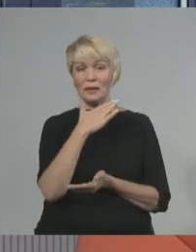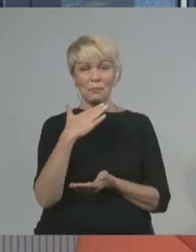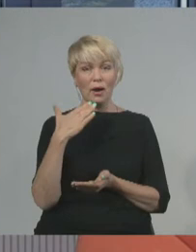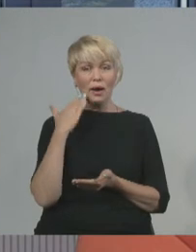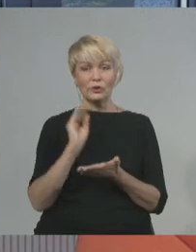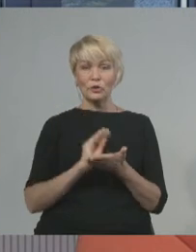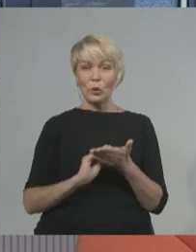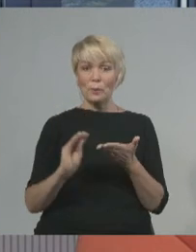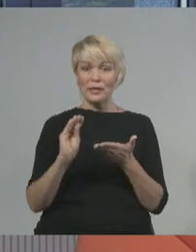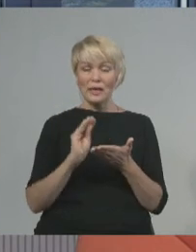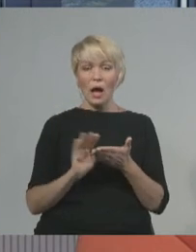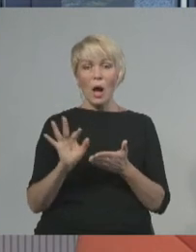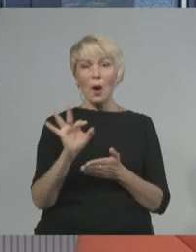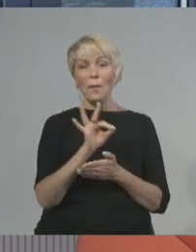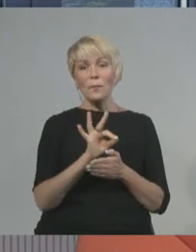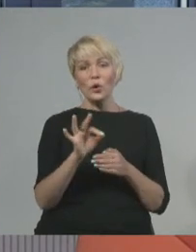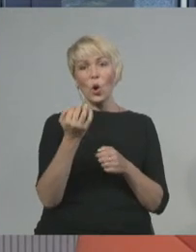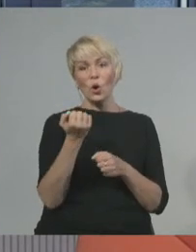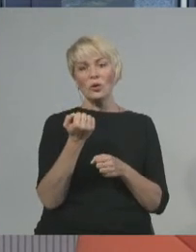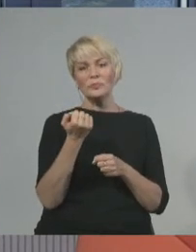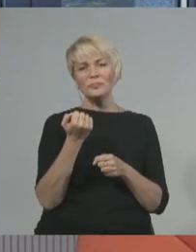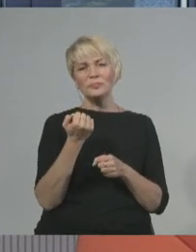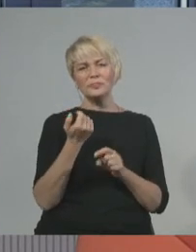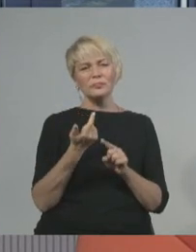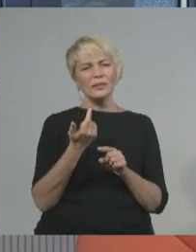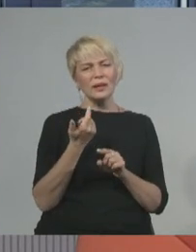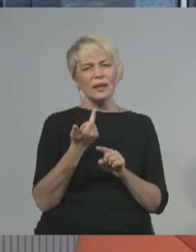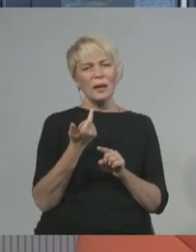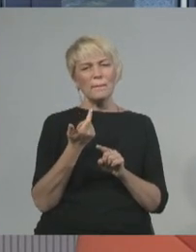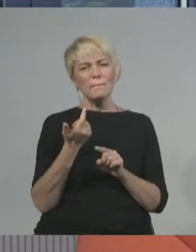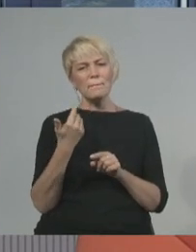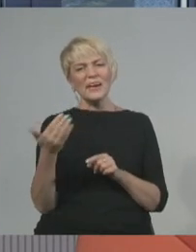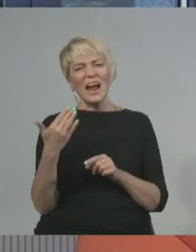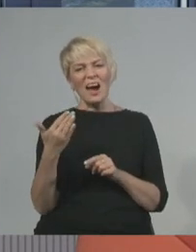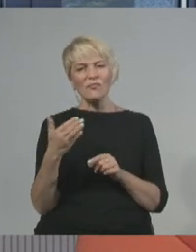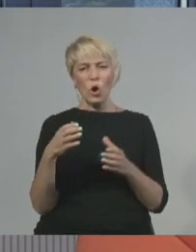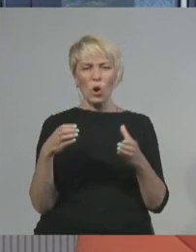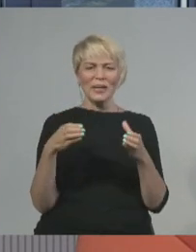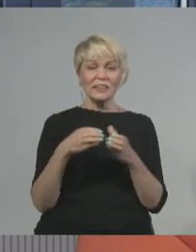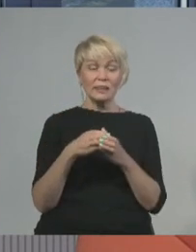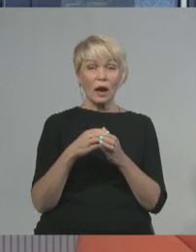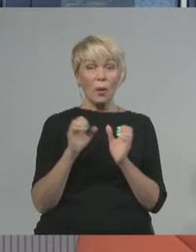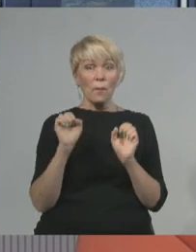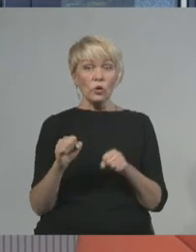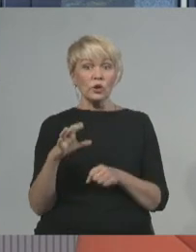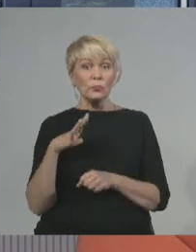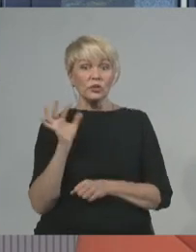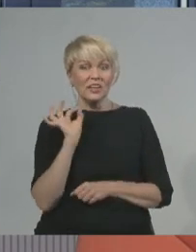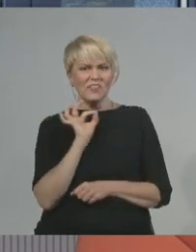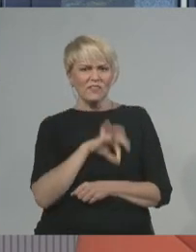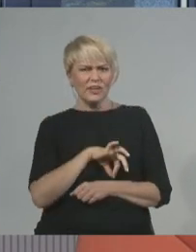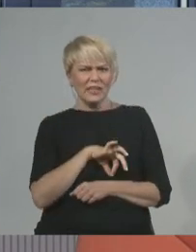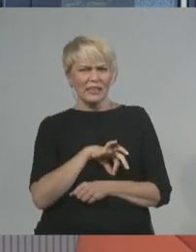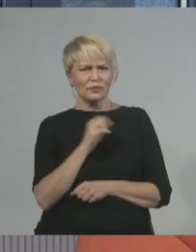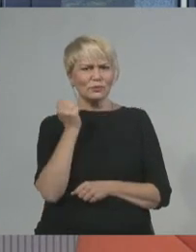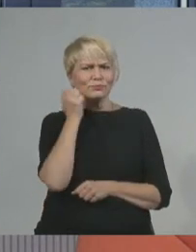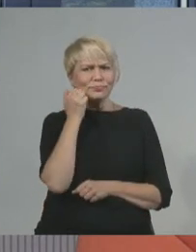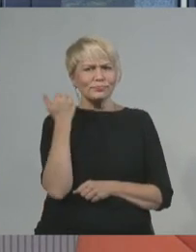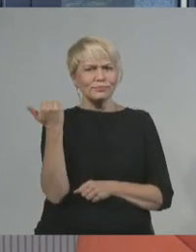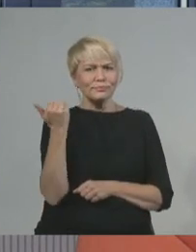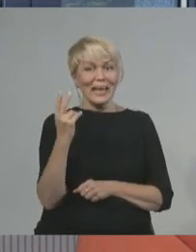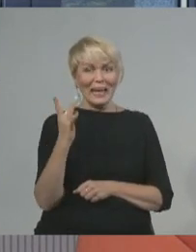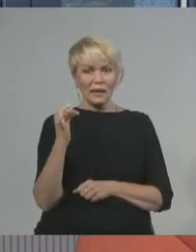up on it uh that's not i mean part of that pressure is understandable of course because there is a war but i haven't